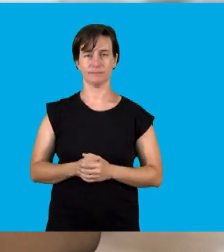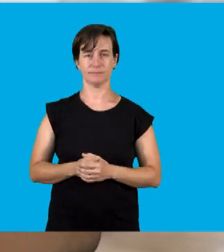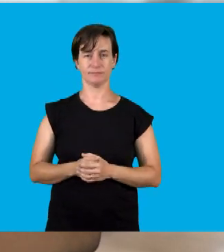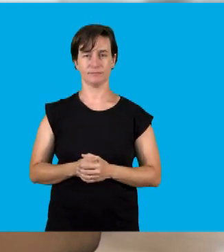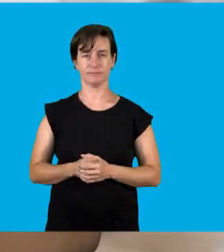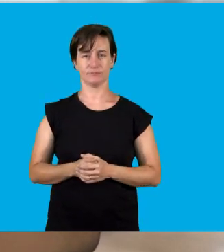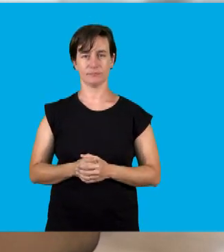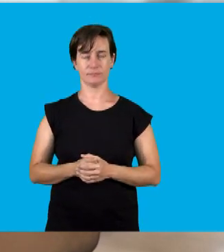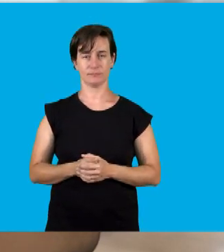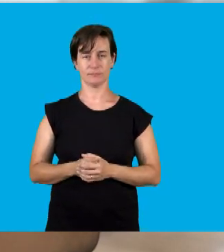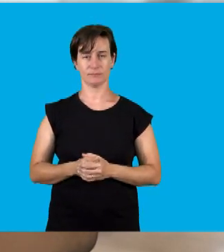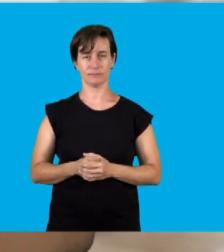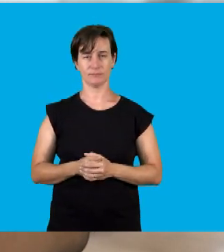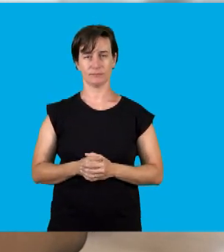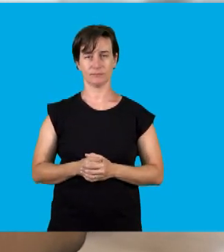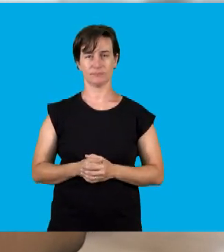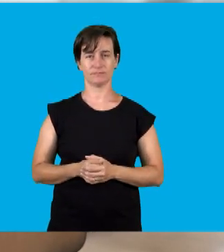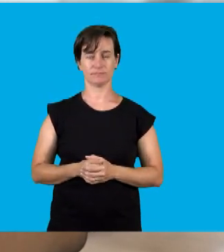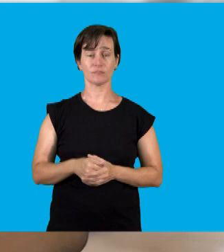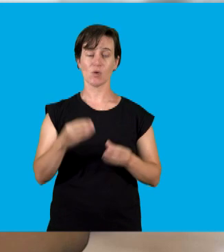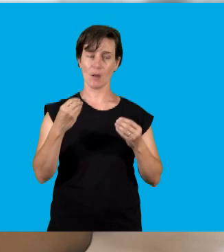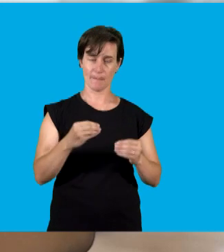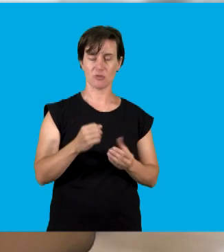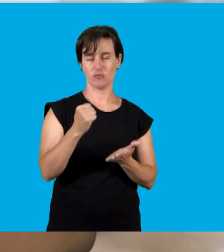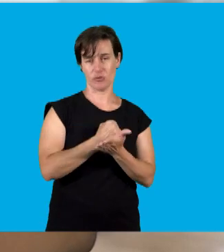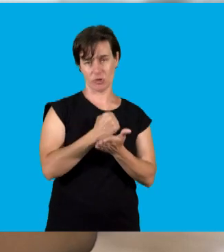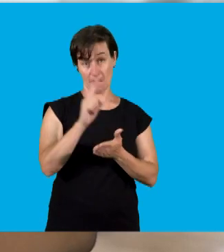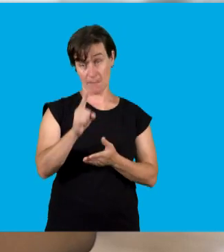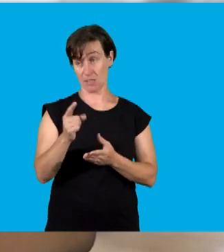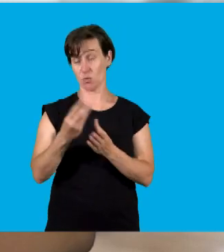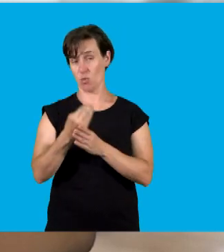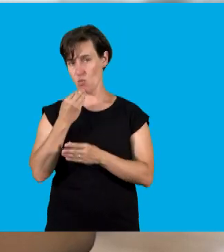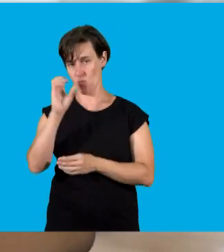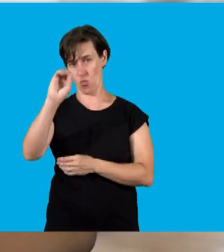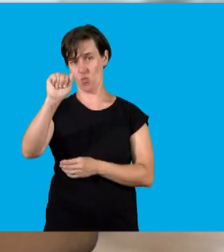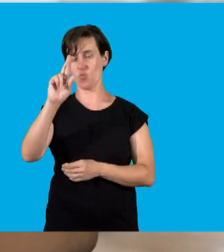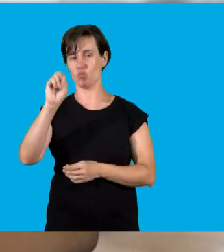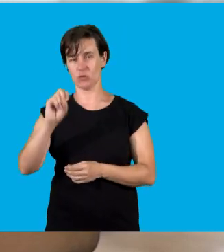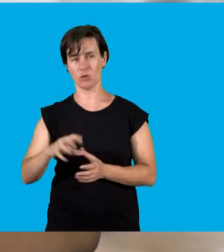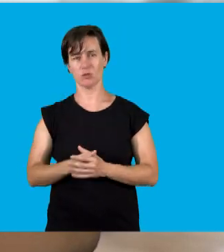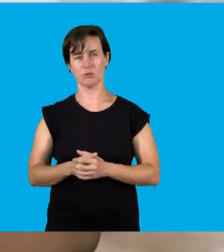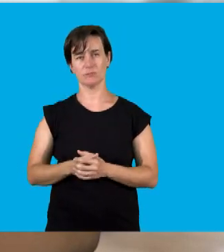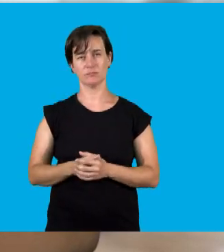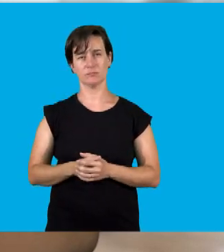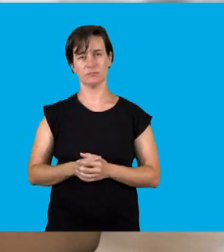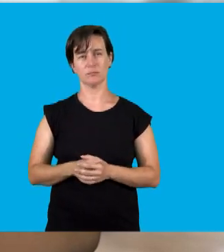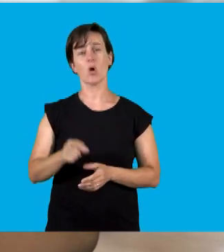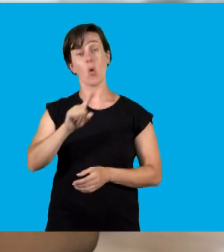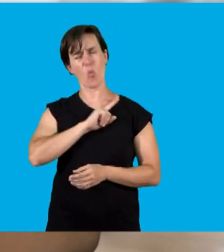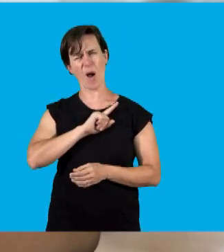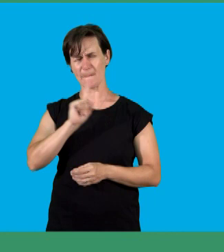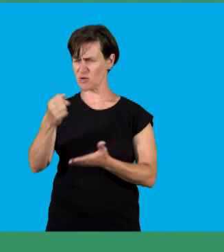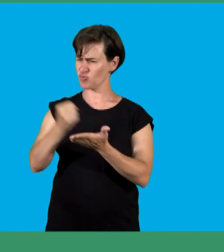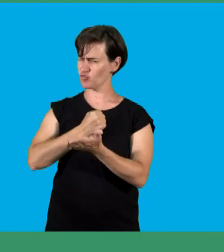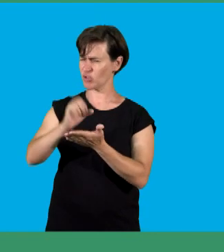South African Revenue Services. So businesses have to register with SARS. Why register with SARS? So that